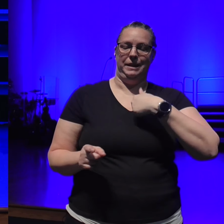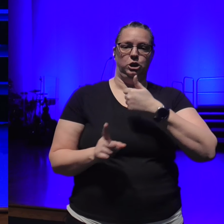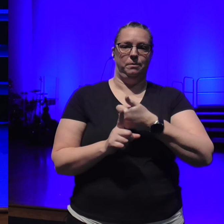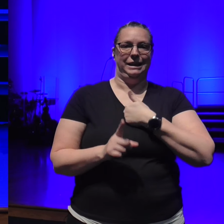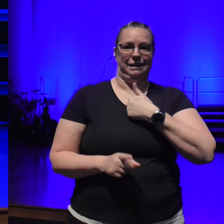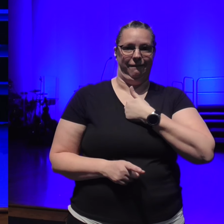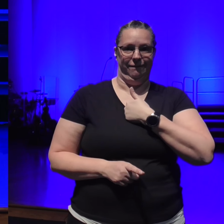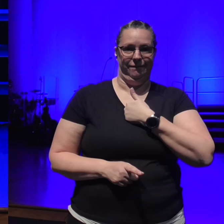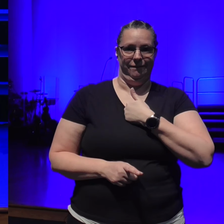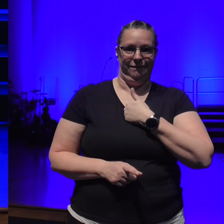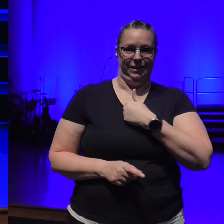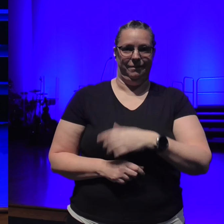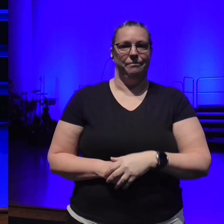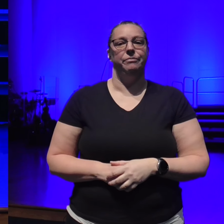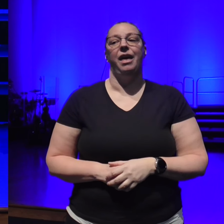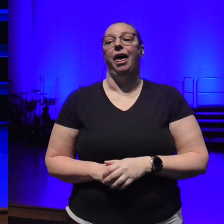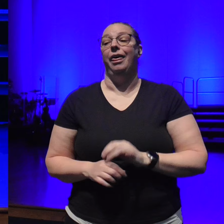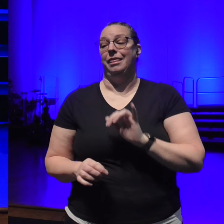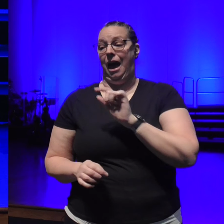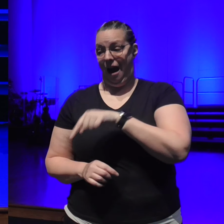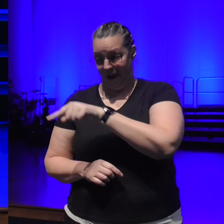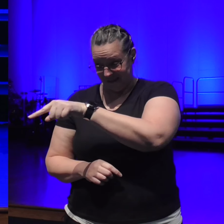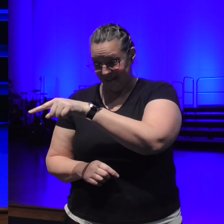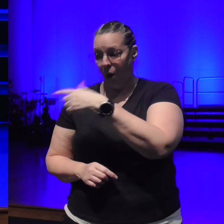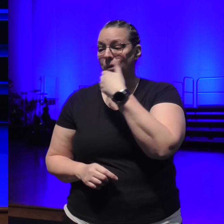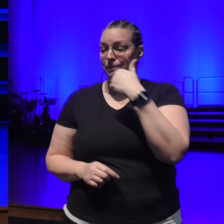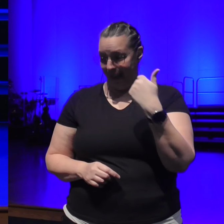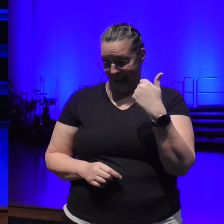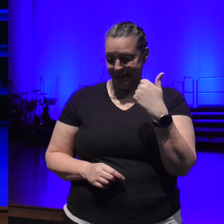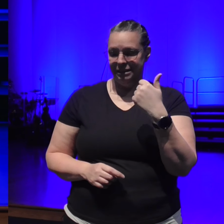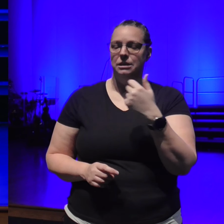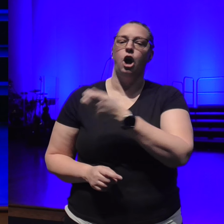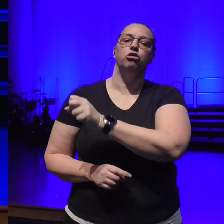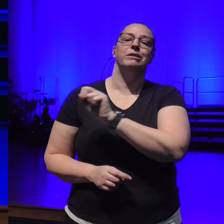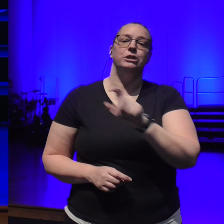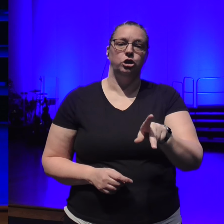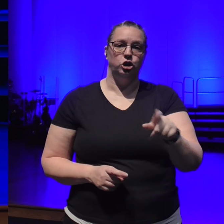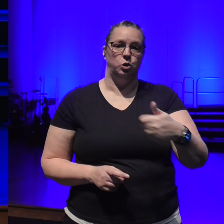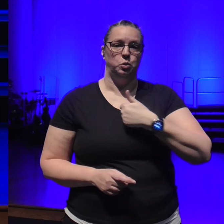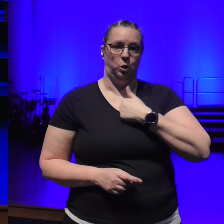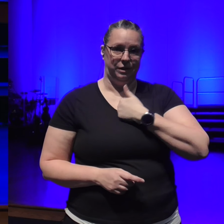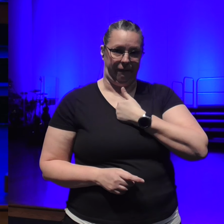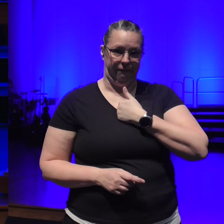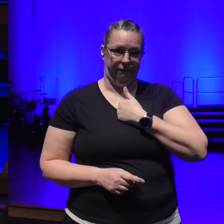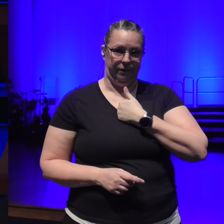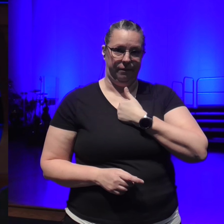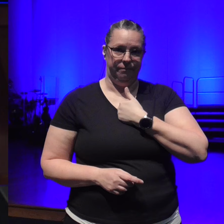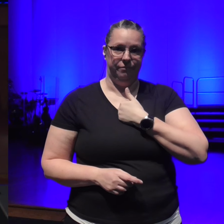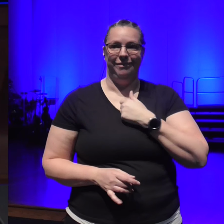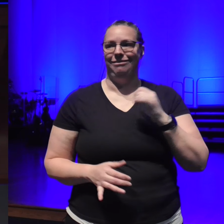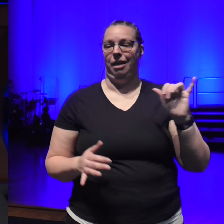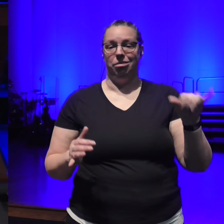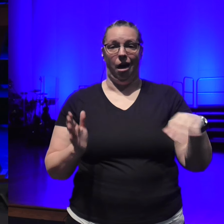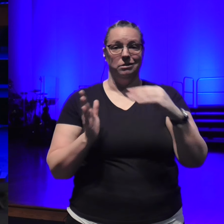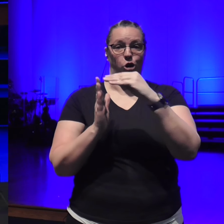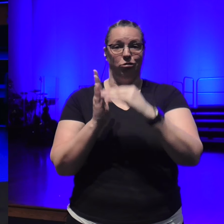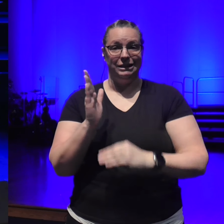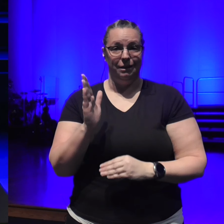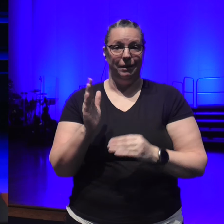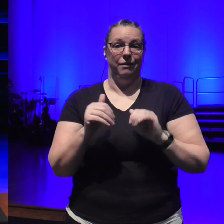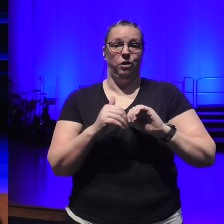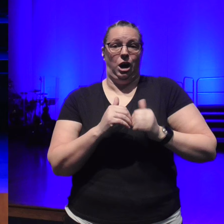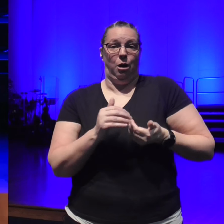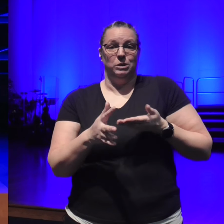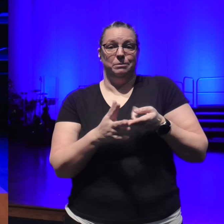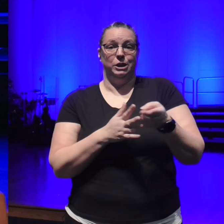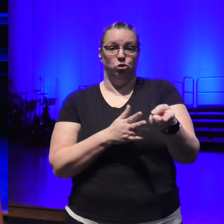Think about that. That is always best that returns you to yourself. There's the recipe for how to be true to yourself right